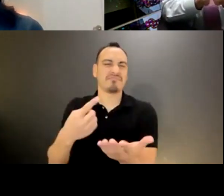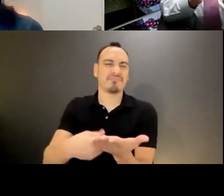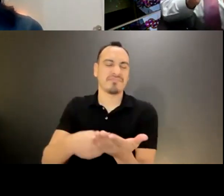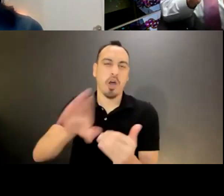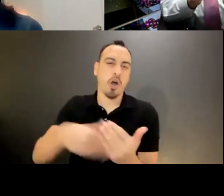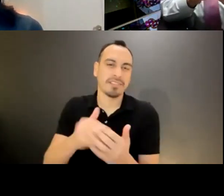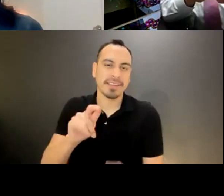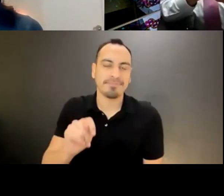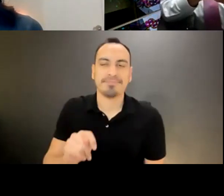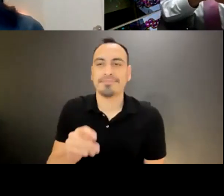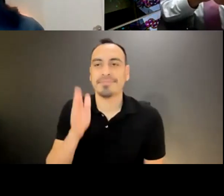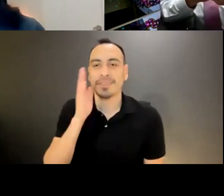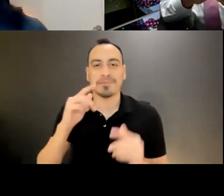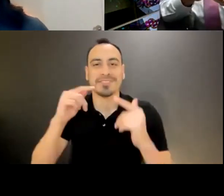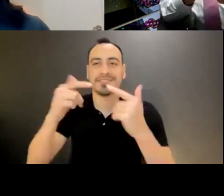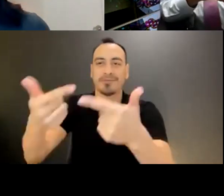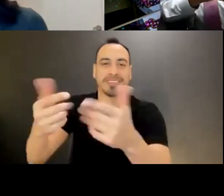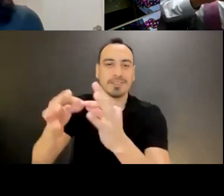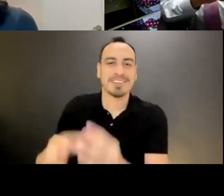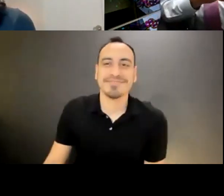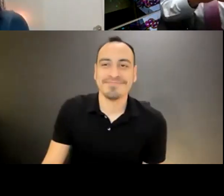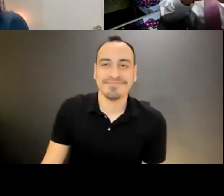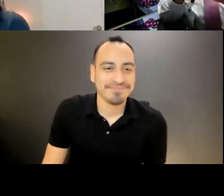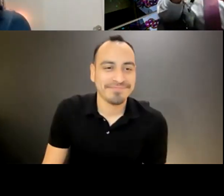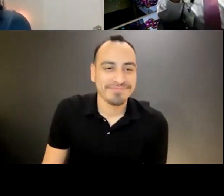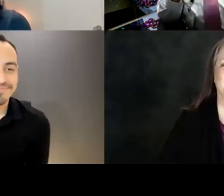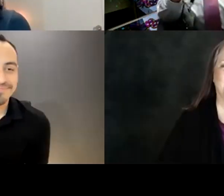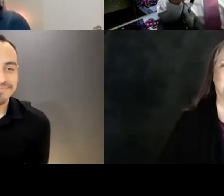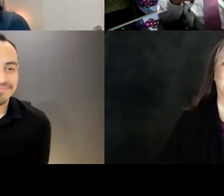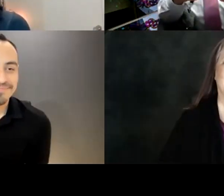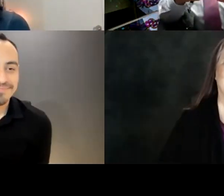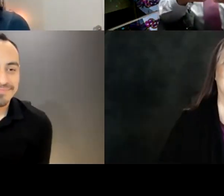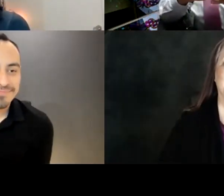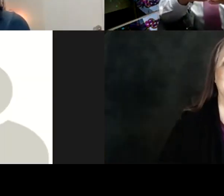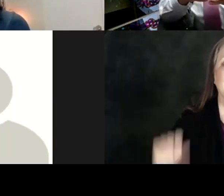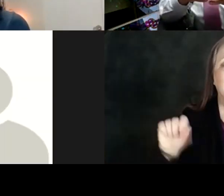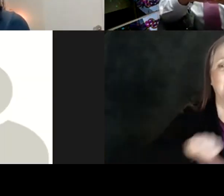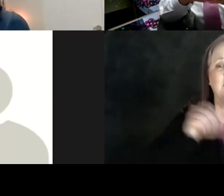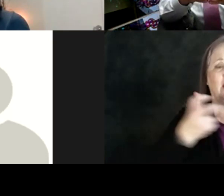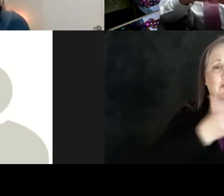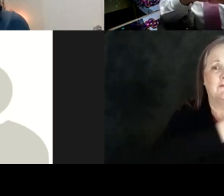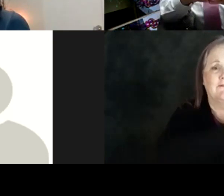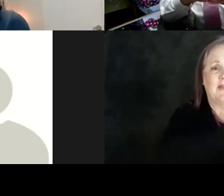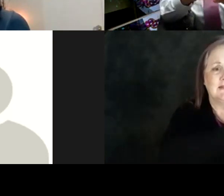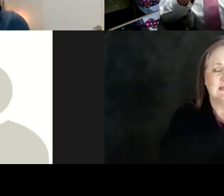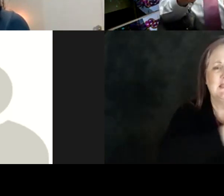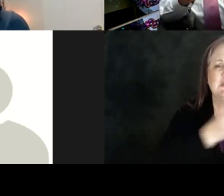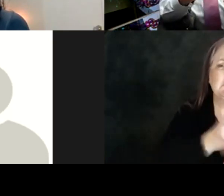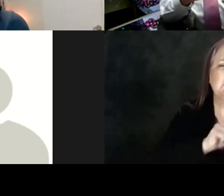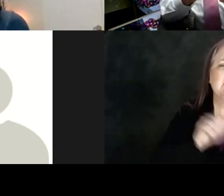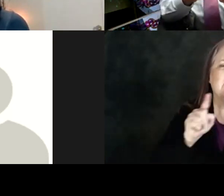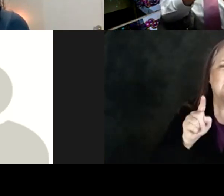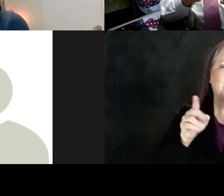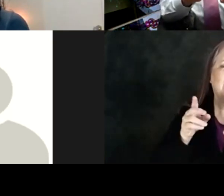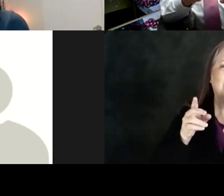The other vaccines that are in line for development use slightly different mechanisms, but they